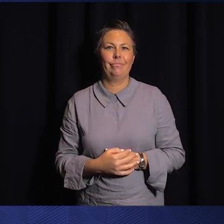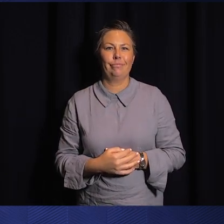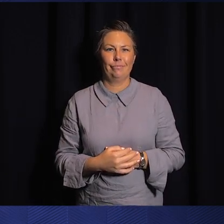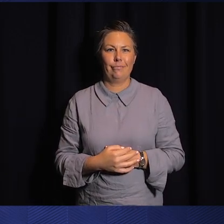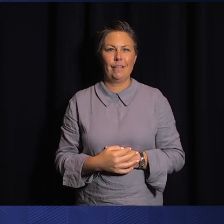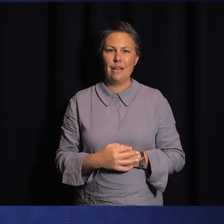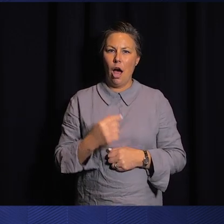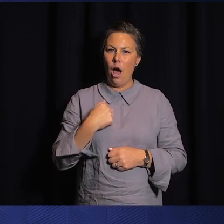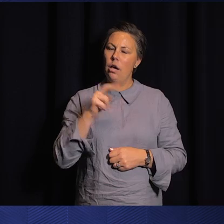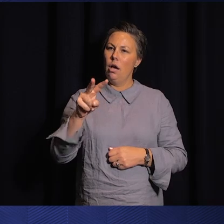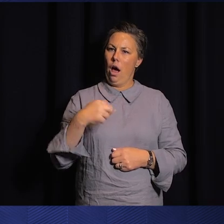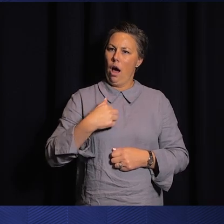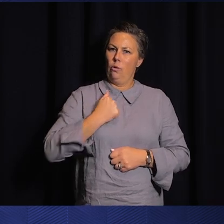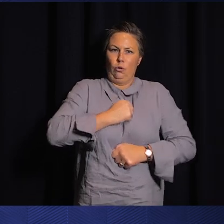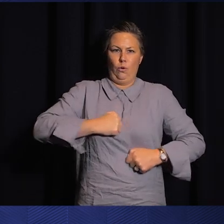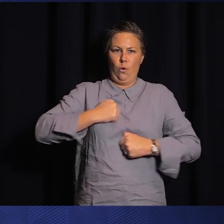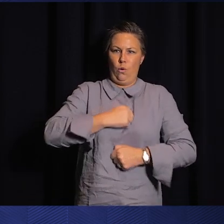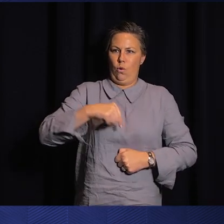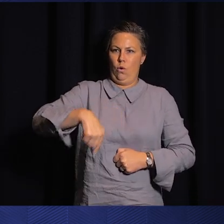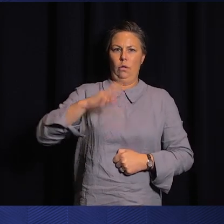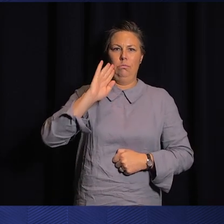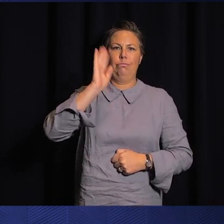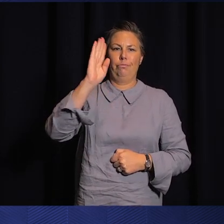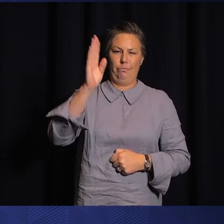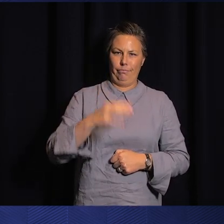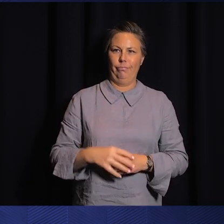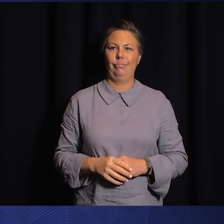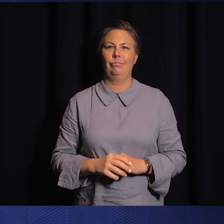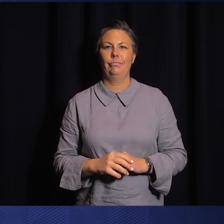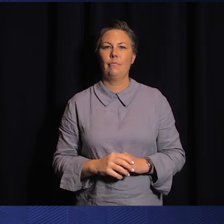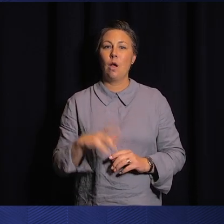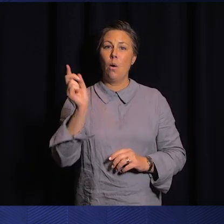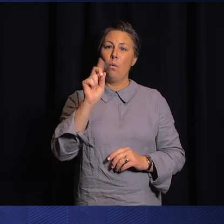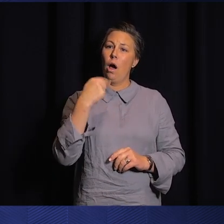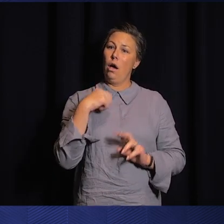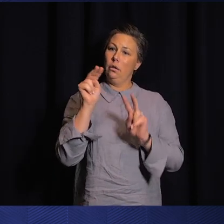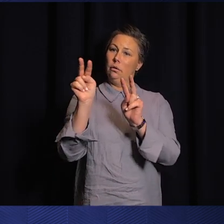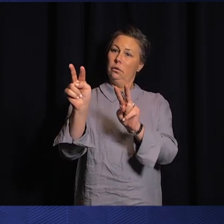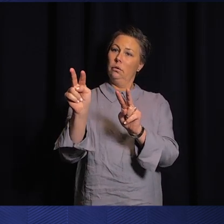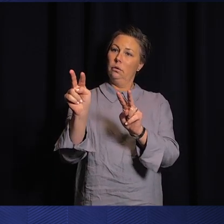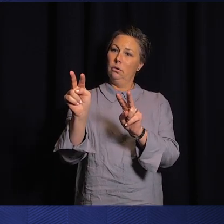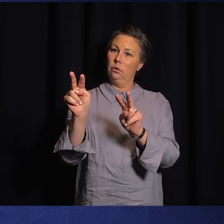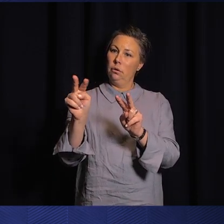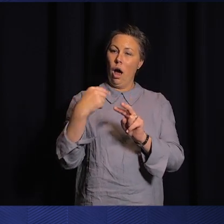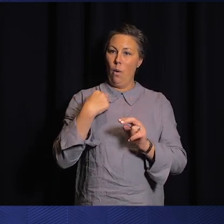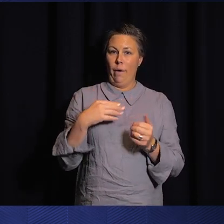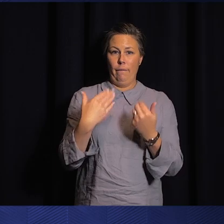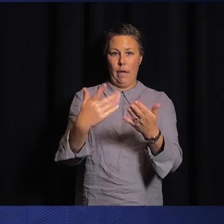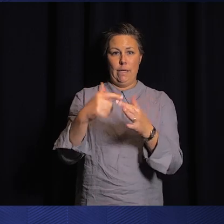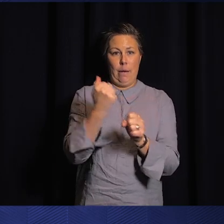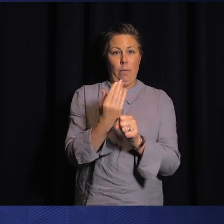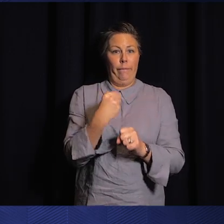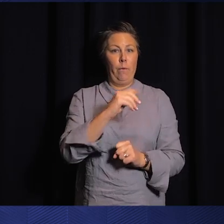kind of session. My observation here is that I'm just taking one example of my own country, Nepal,